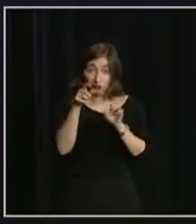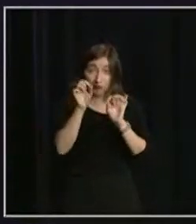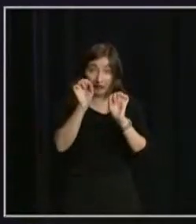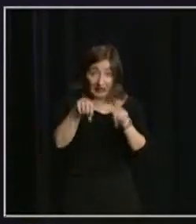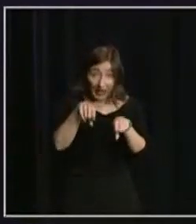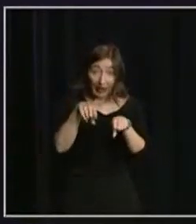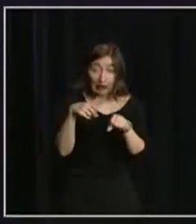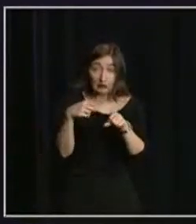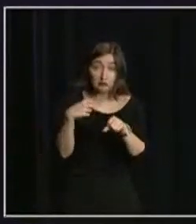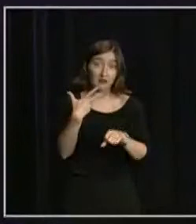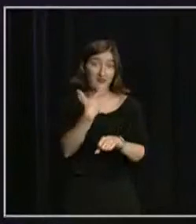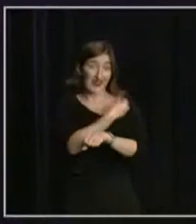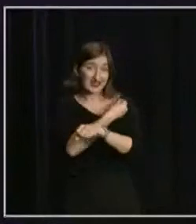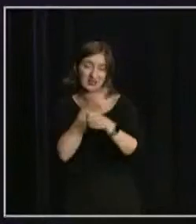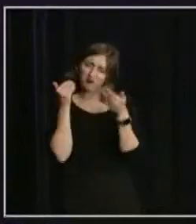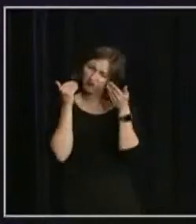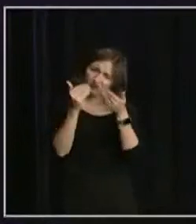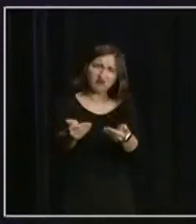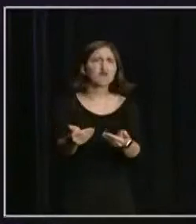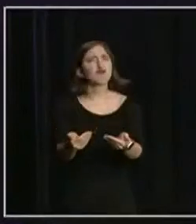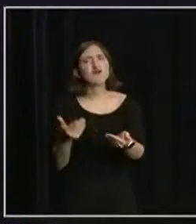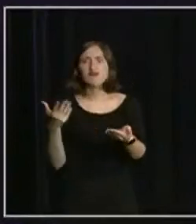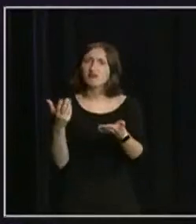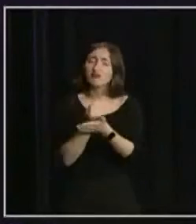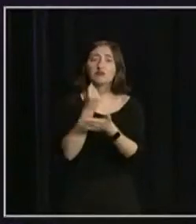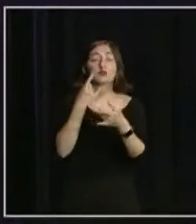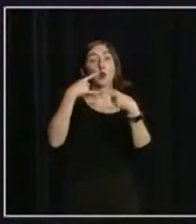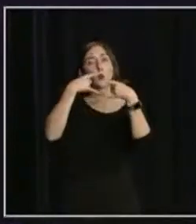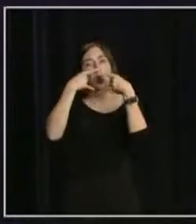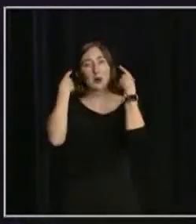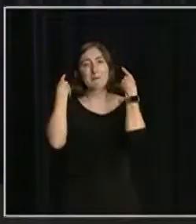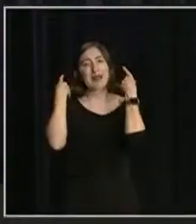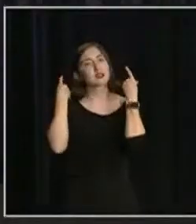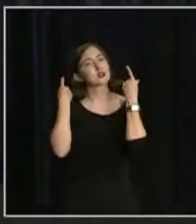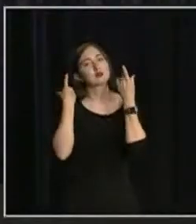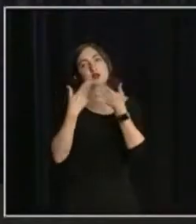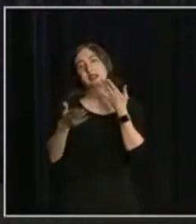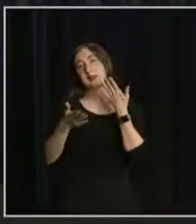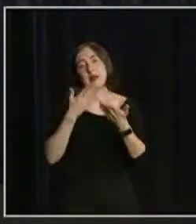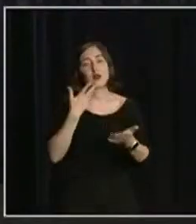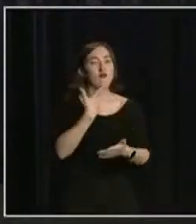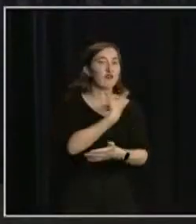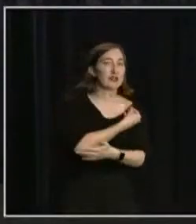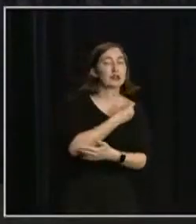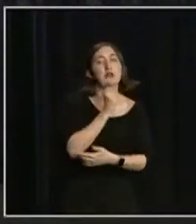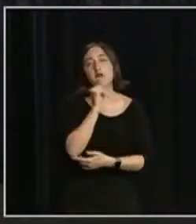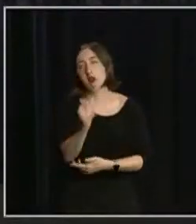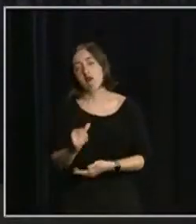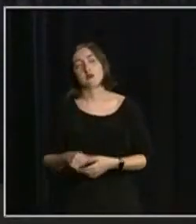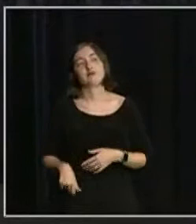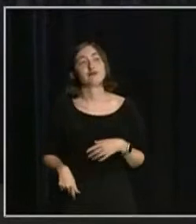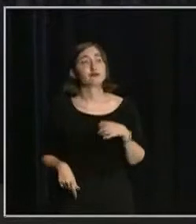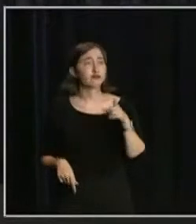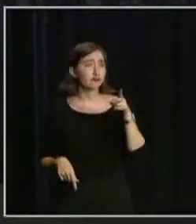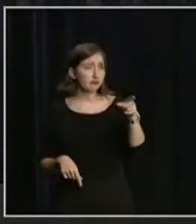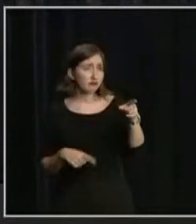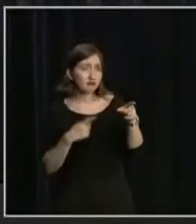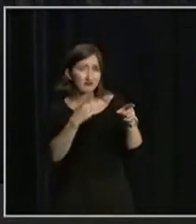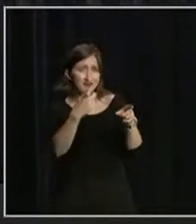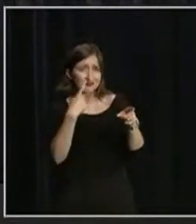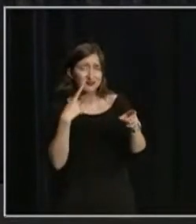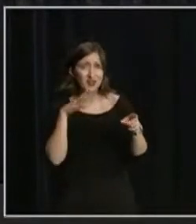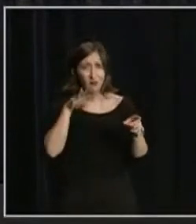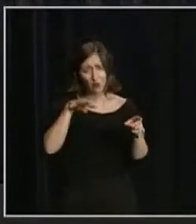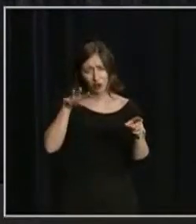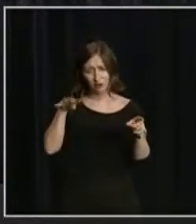vaccinated and wear a mask regardless. Y'all mentioned that there were 44 children that